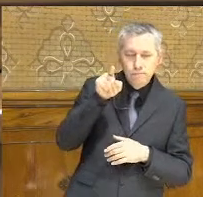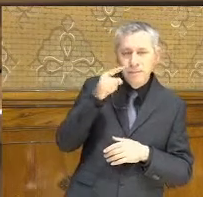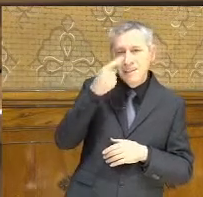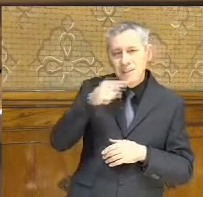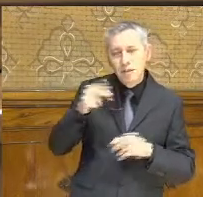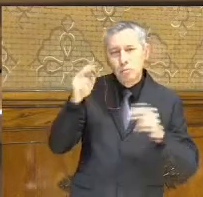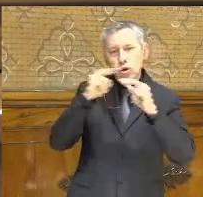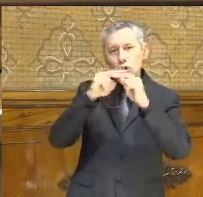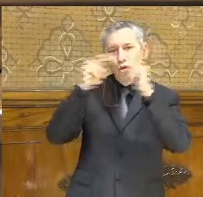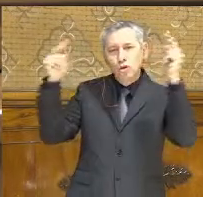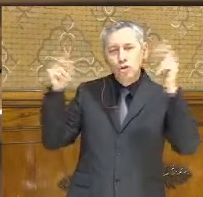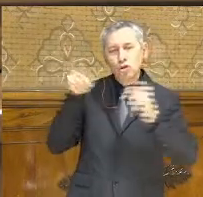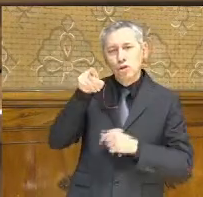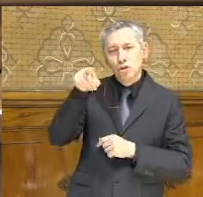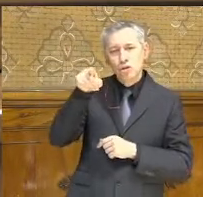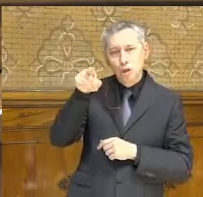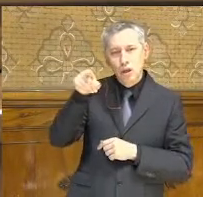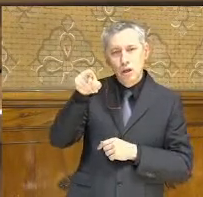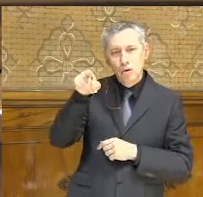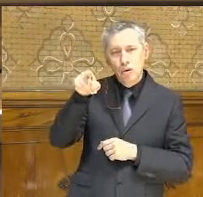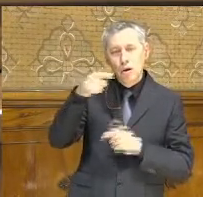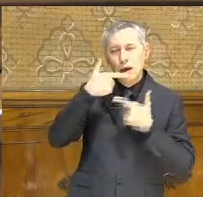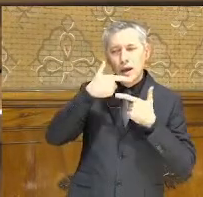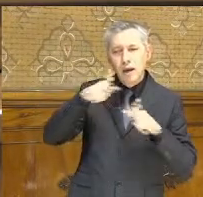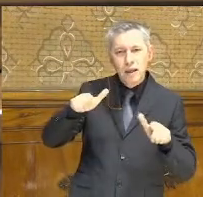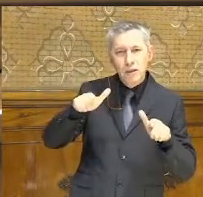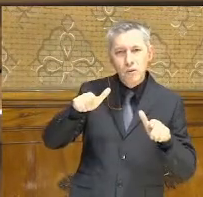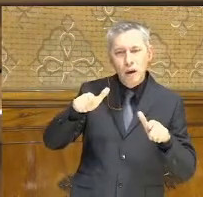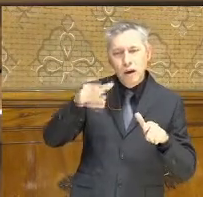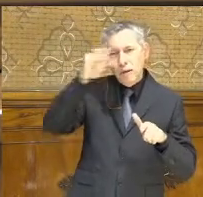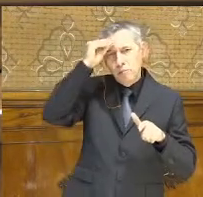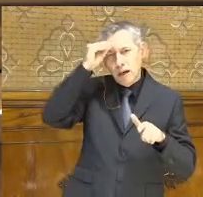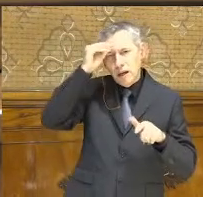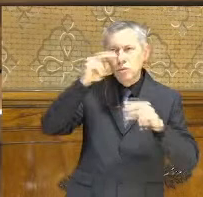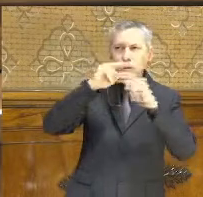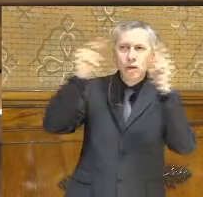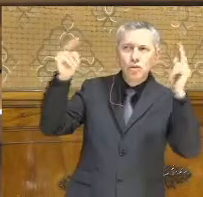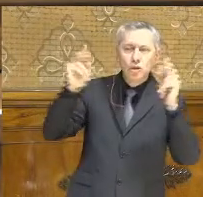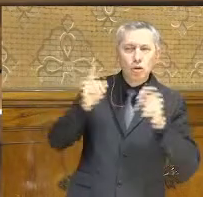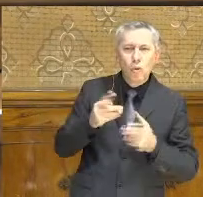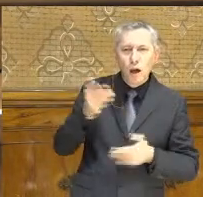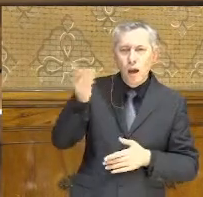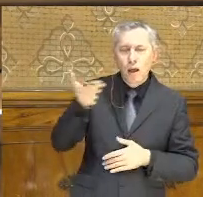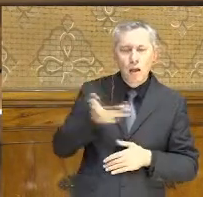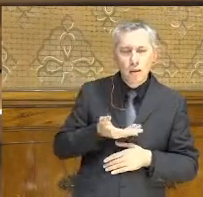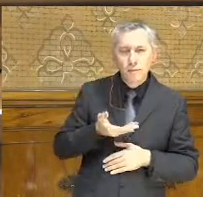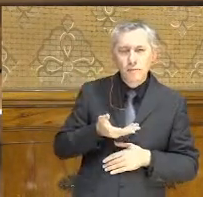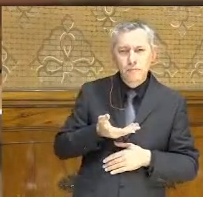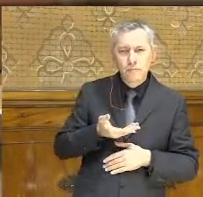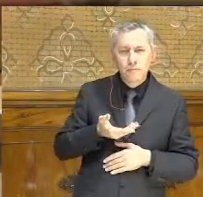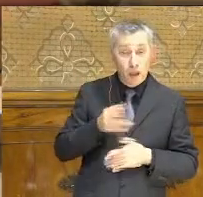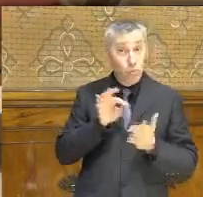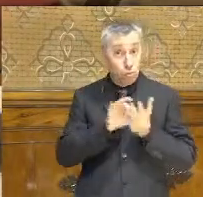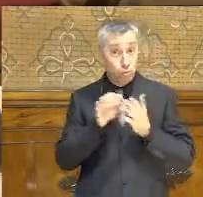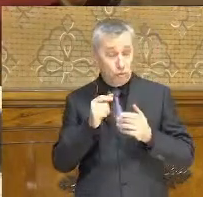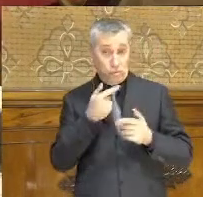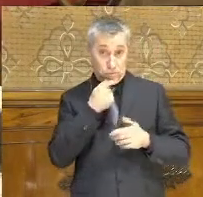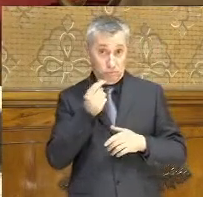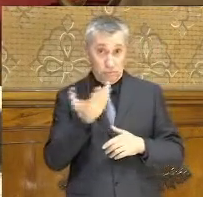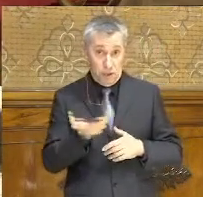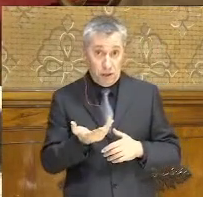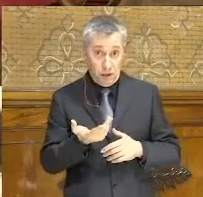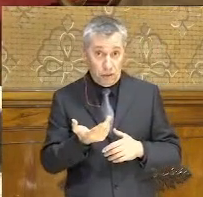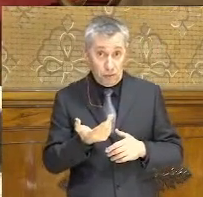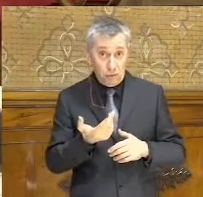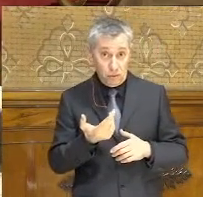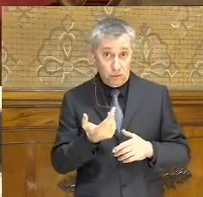language. So the point is, it's a very brilliant point. It's actually a linguistic point,